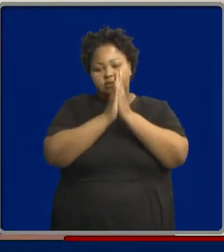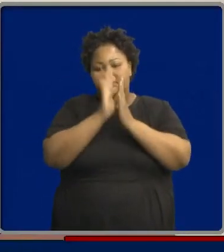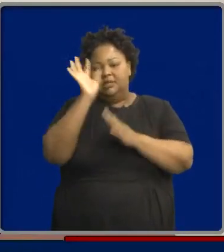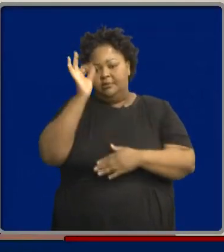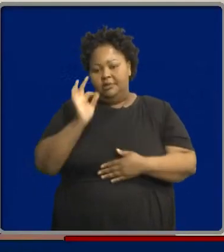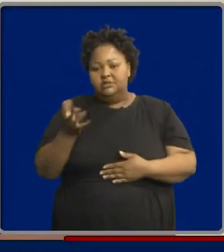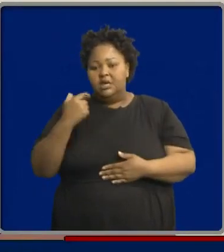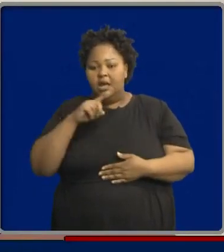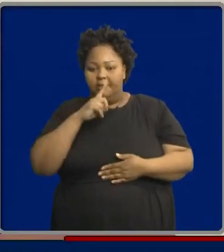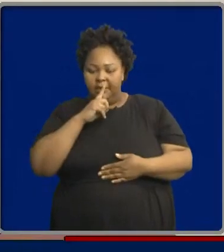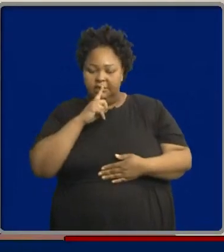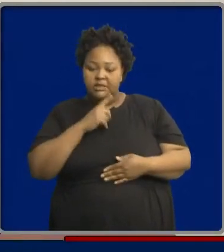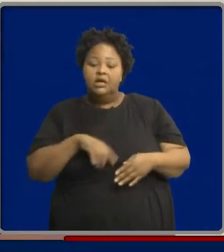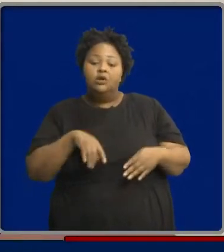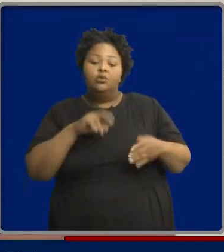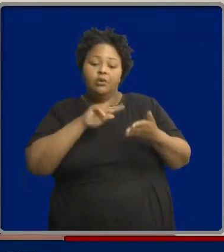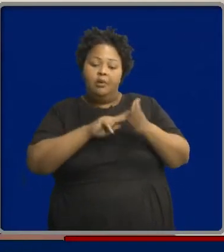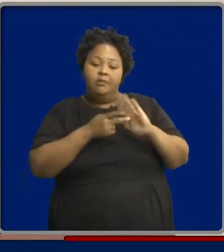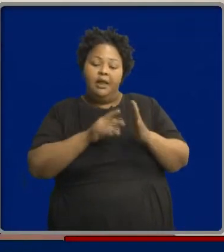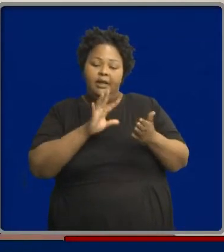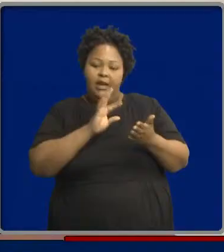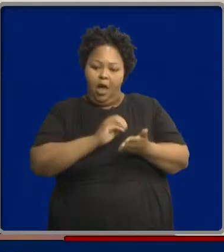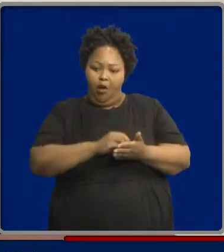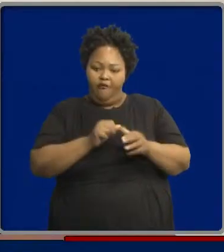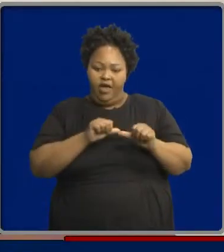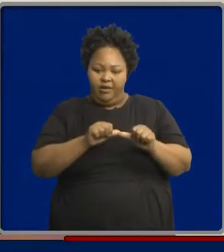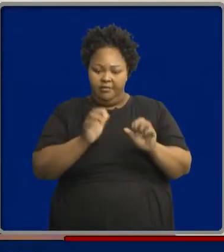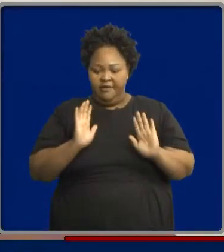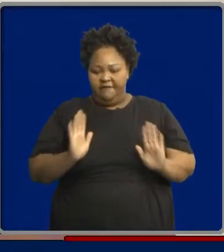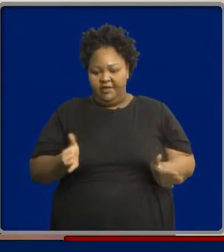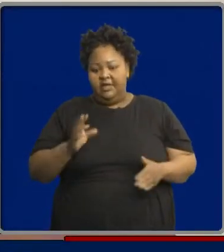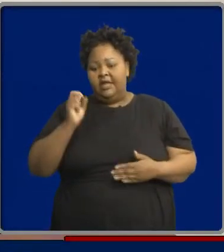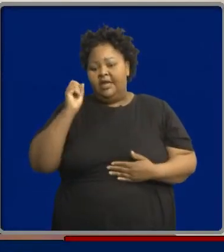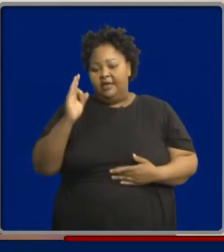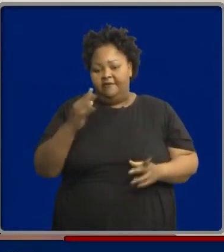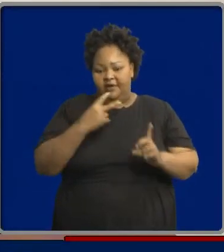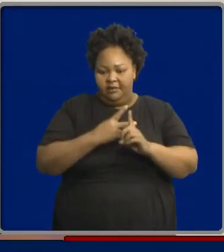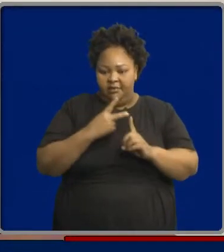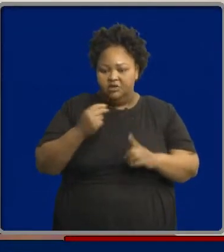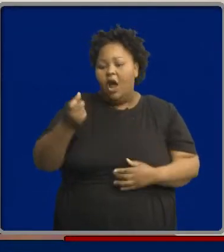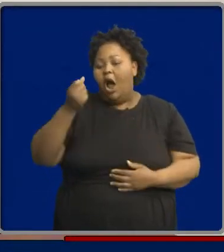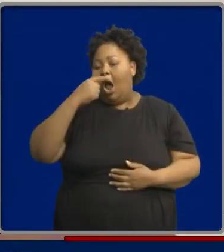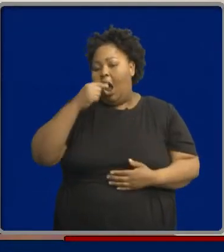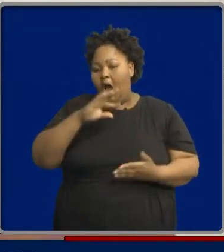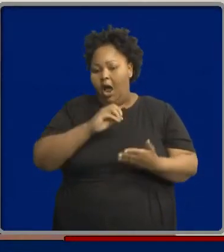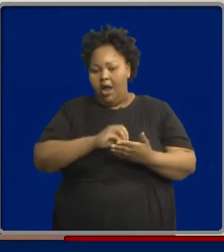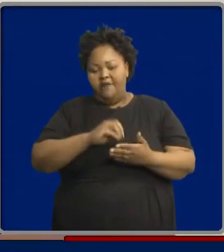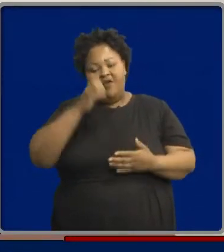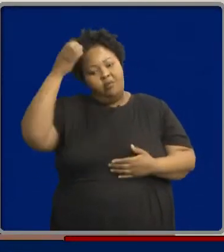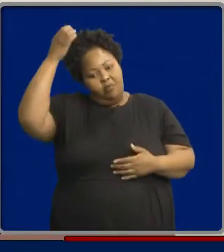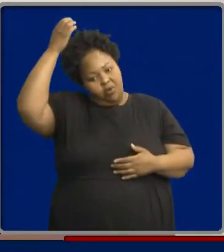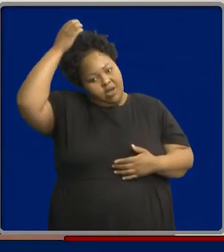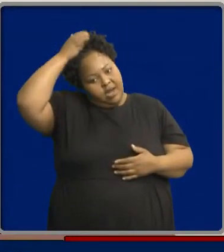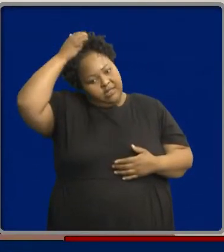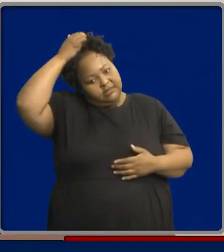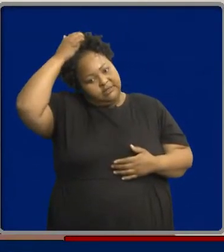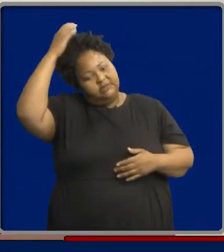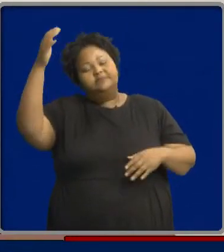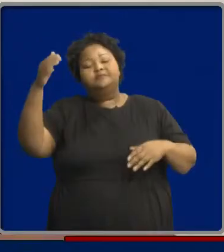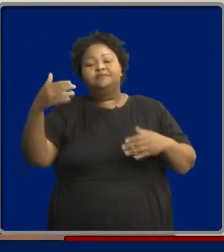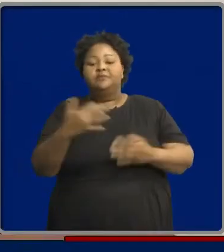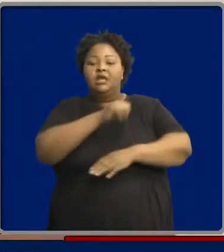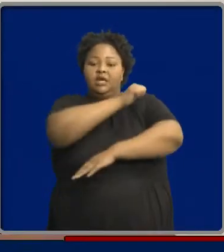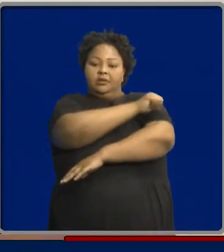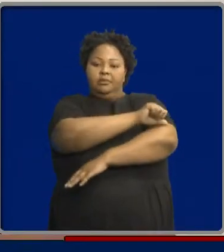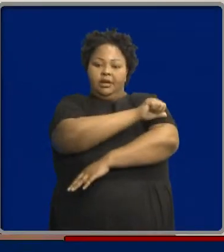on place, once we have the vaccines, the nurses in the immunizing facilities